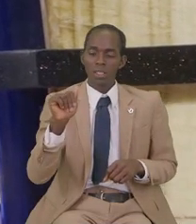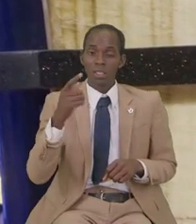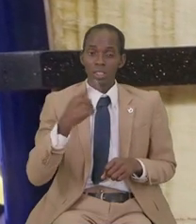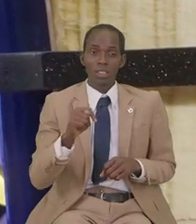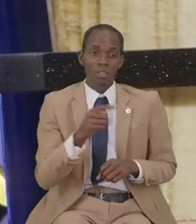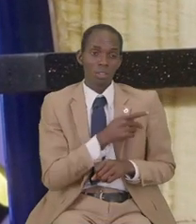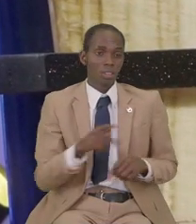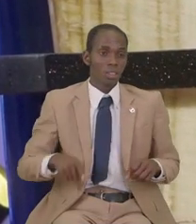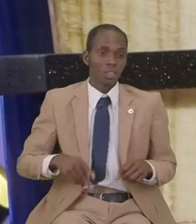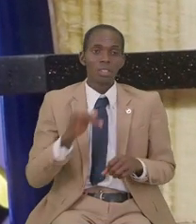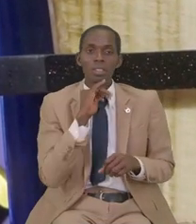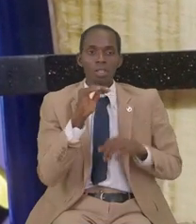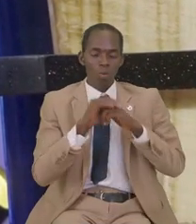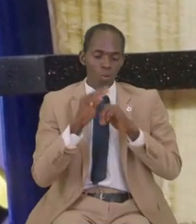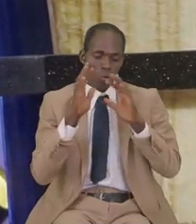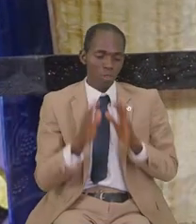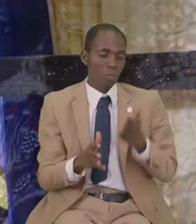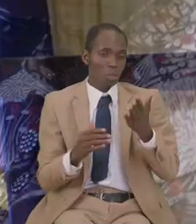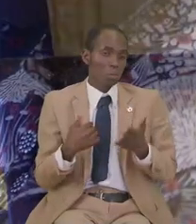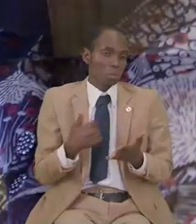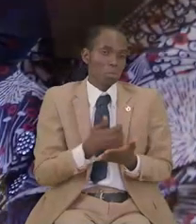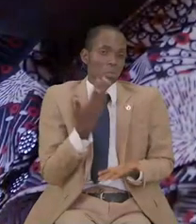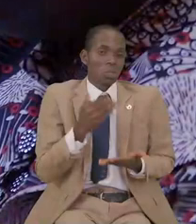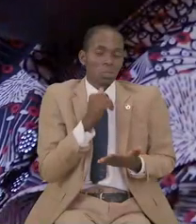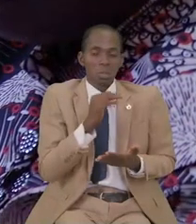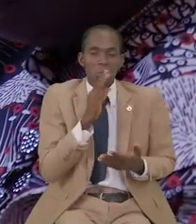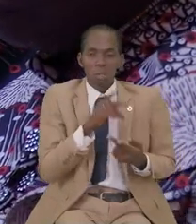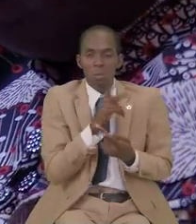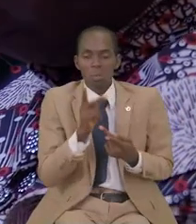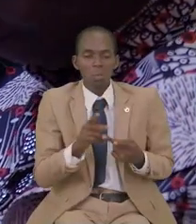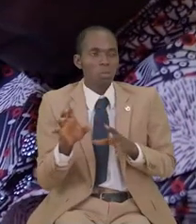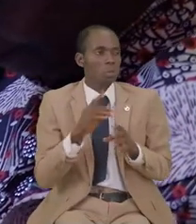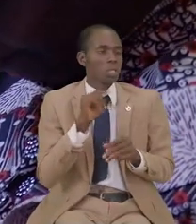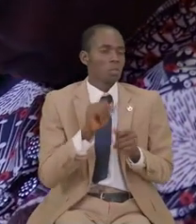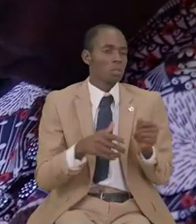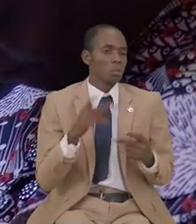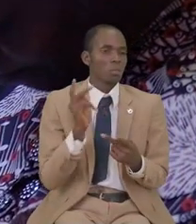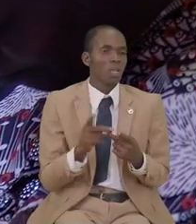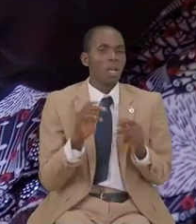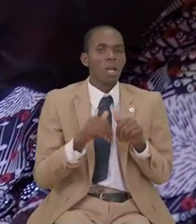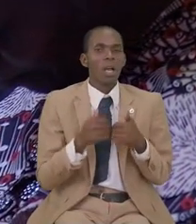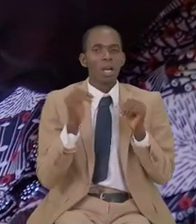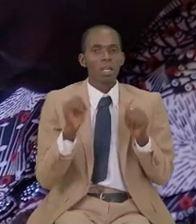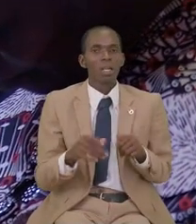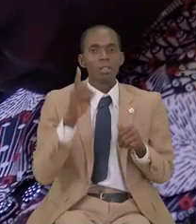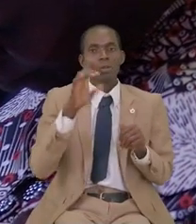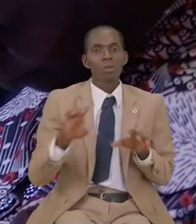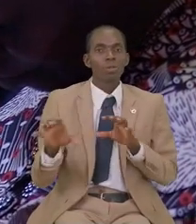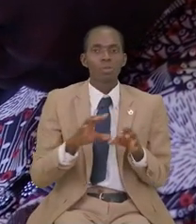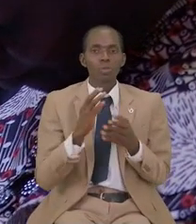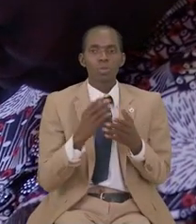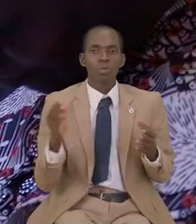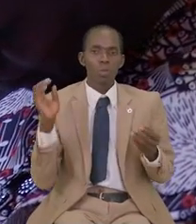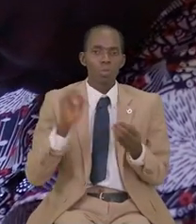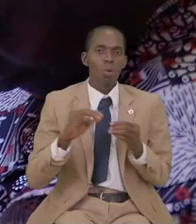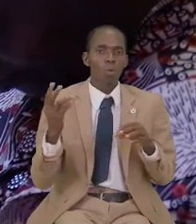the Lord. Even though we're not perfect, even though we're not doing everything right, but how can God use somebody worse than us to